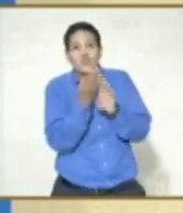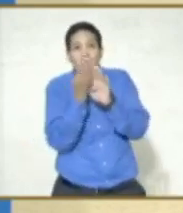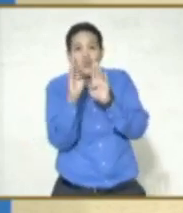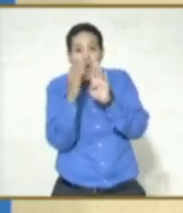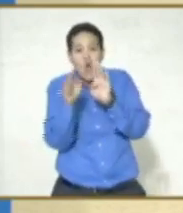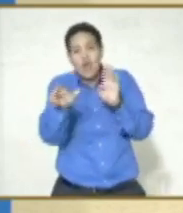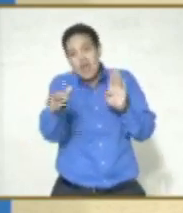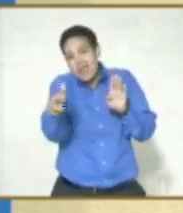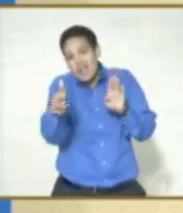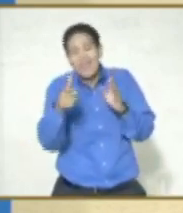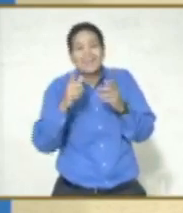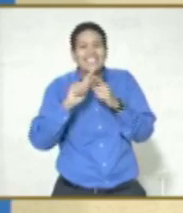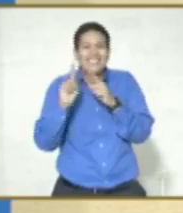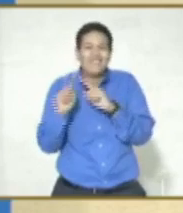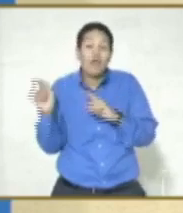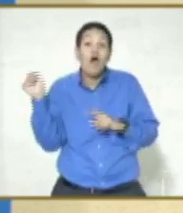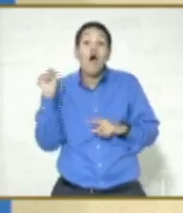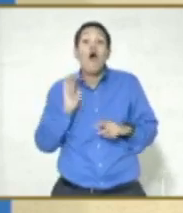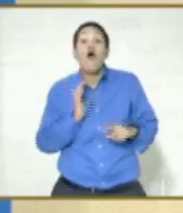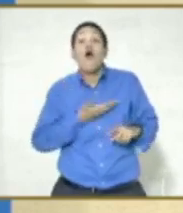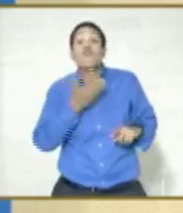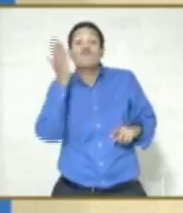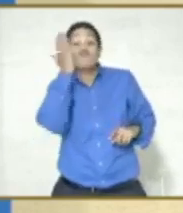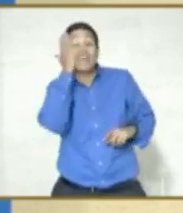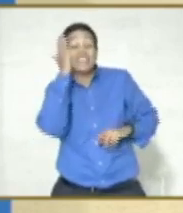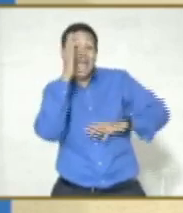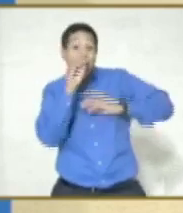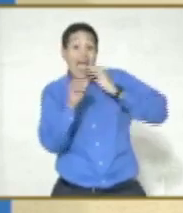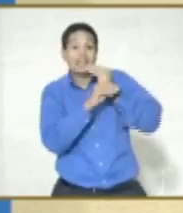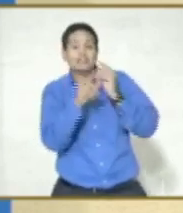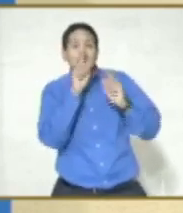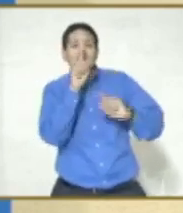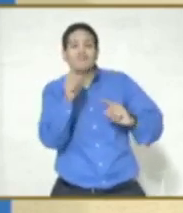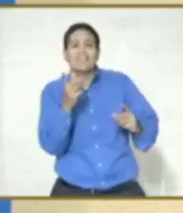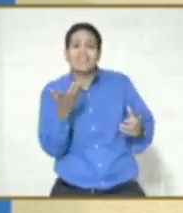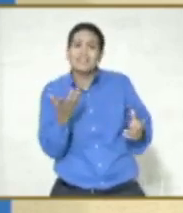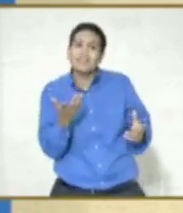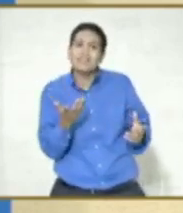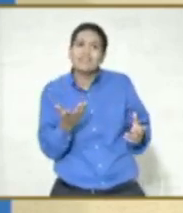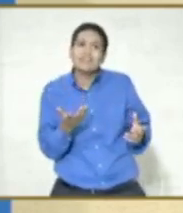that our residents we have also improved the number